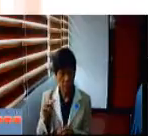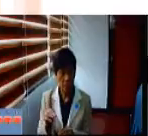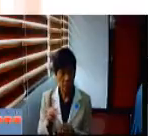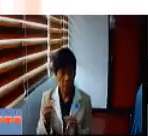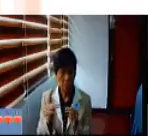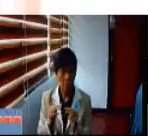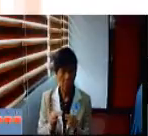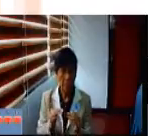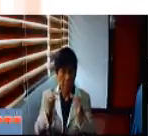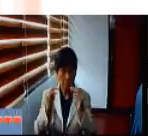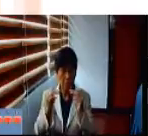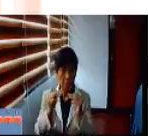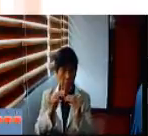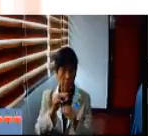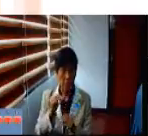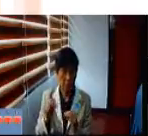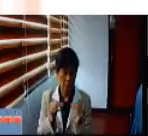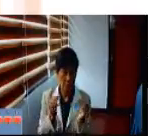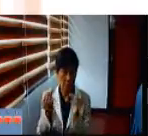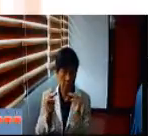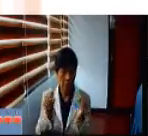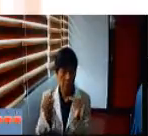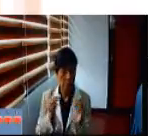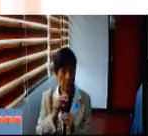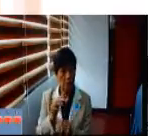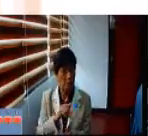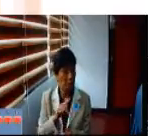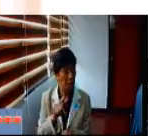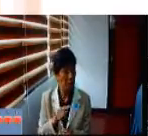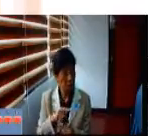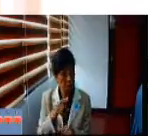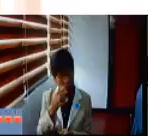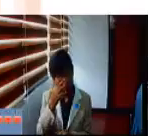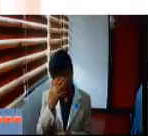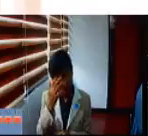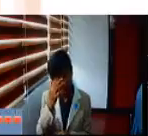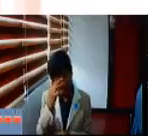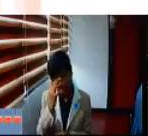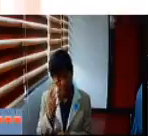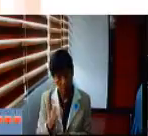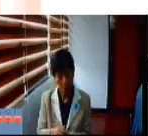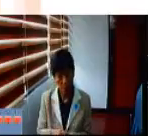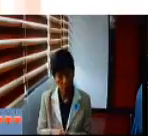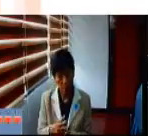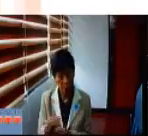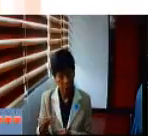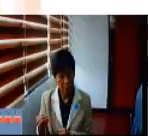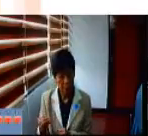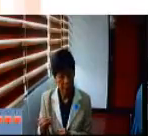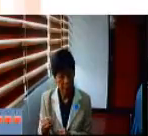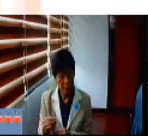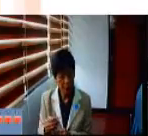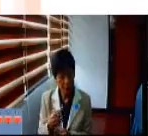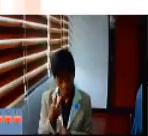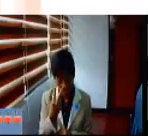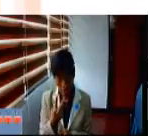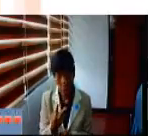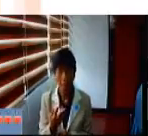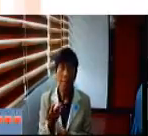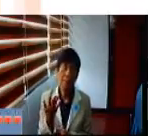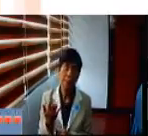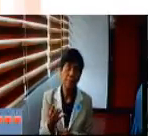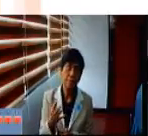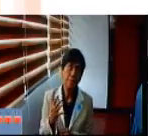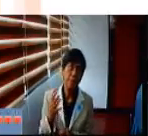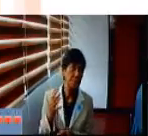consensus that these are the threats to the fisheries of the region. And as you may see there, the final